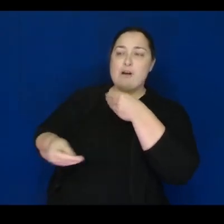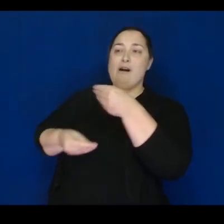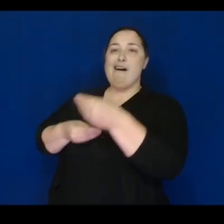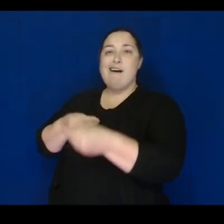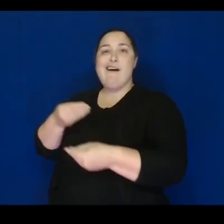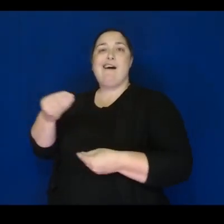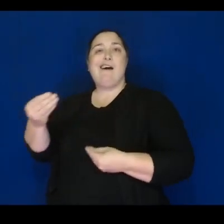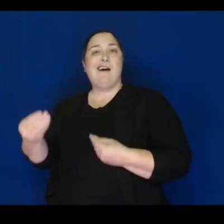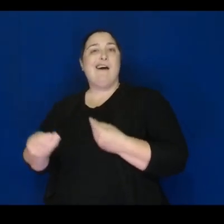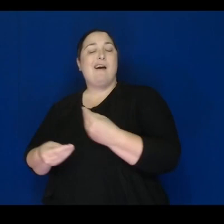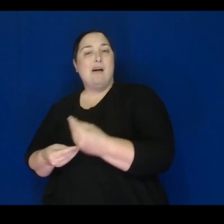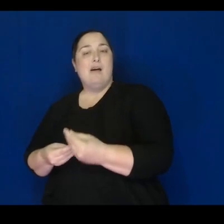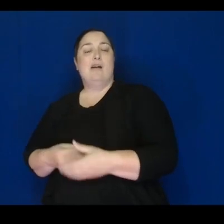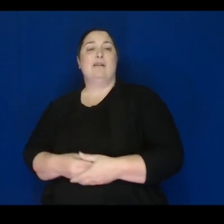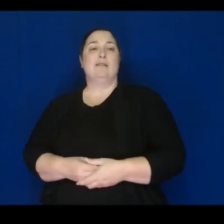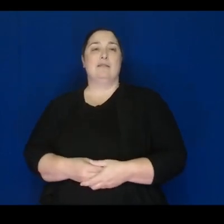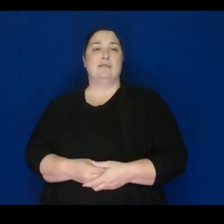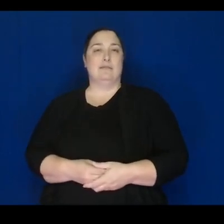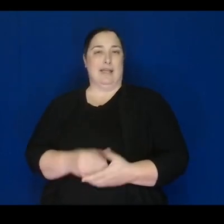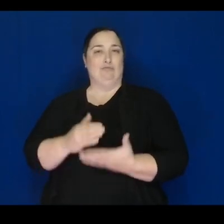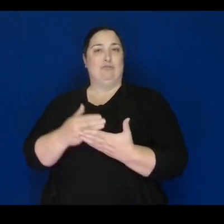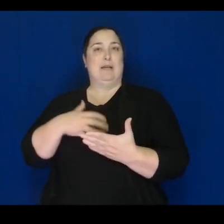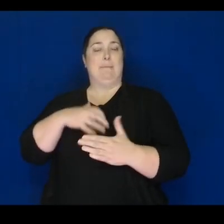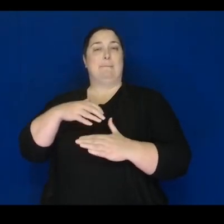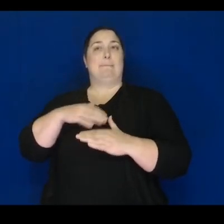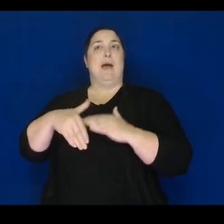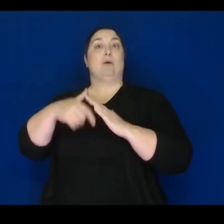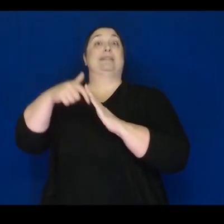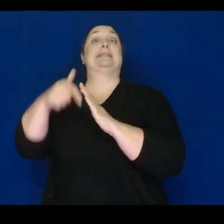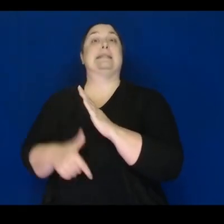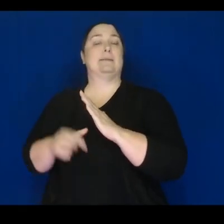little bit deeper, I think is really, really important.